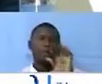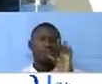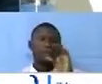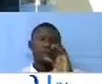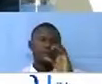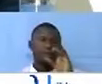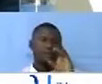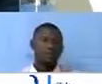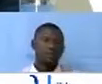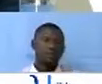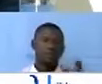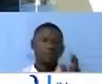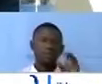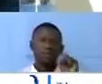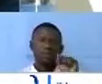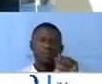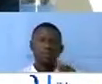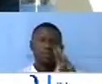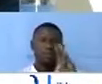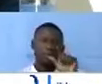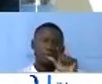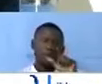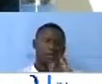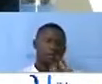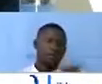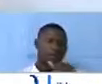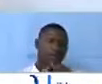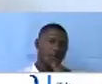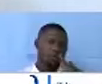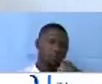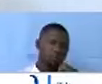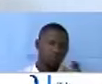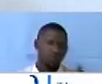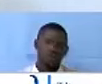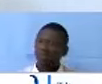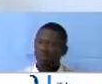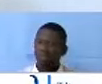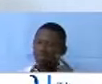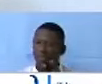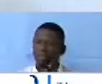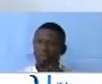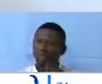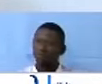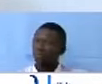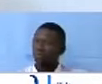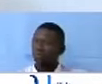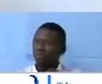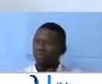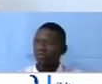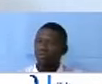Bacchamba Diallo. It's the same thing. Benna bi la. You deny it. Lo di nga ko. Completely. Baax sa.